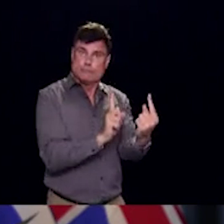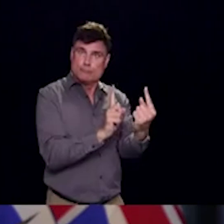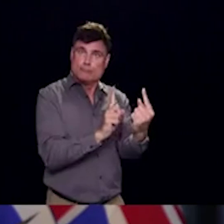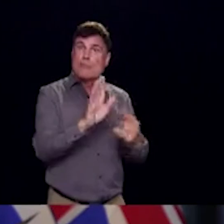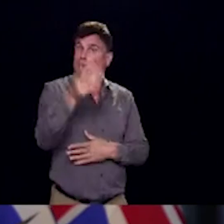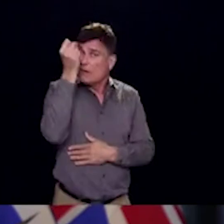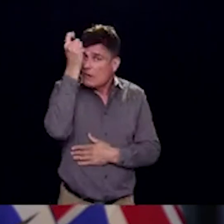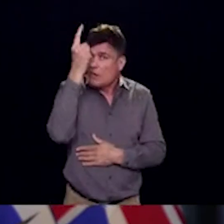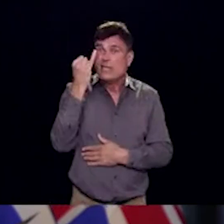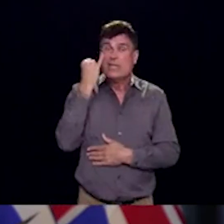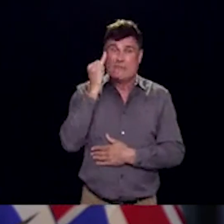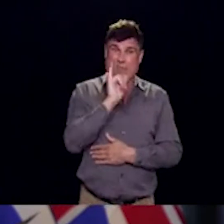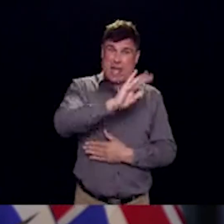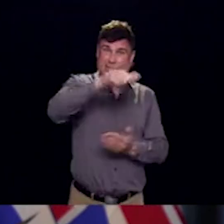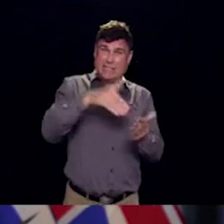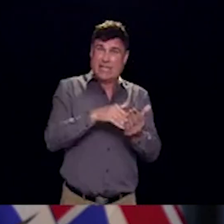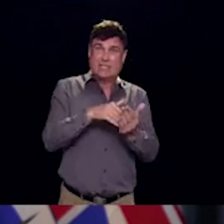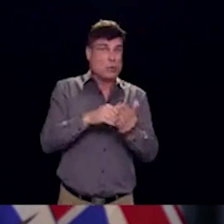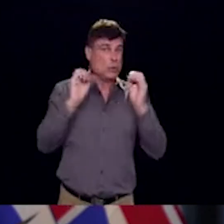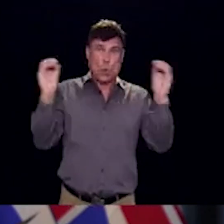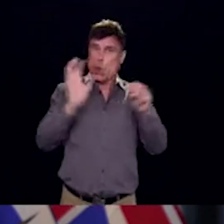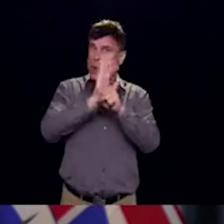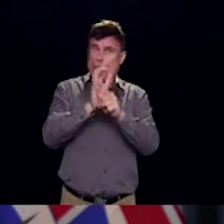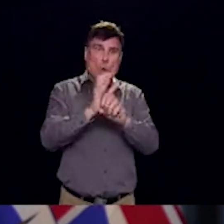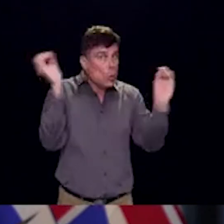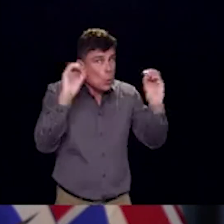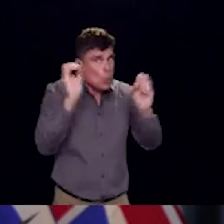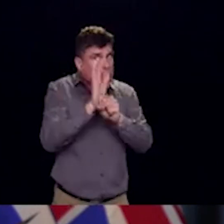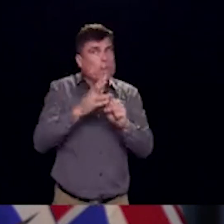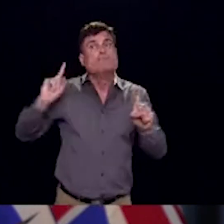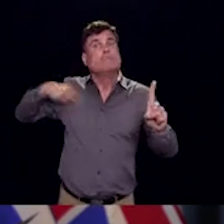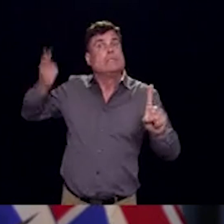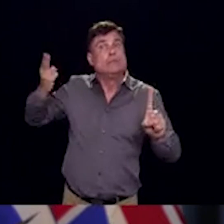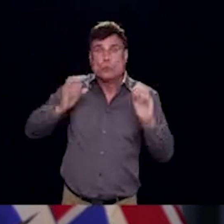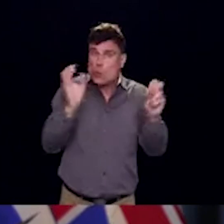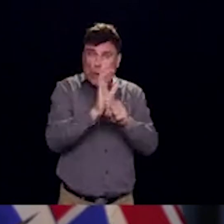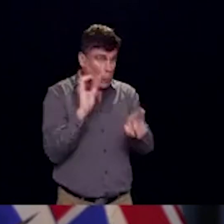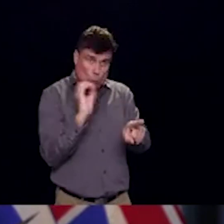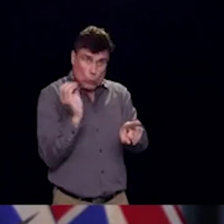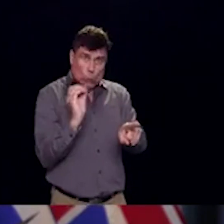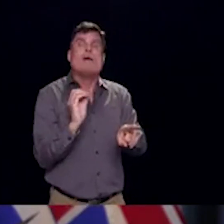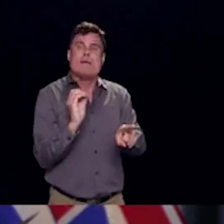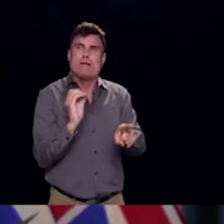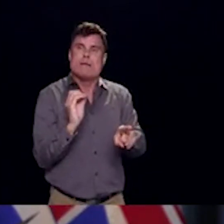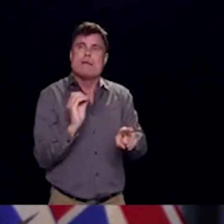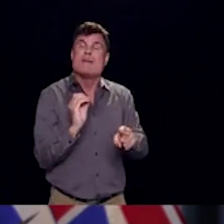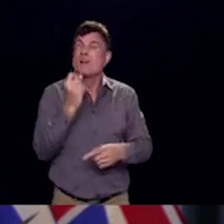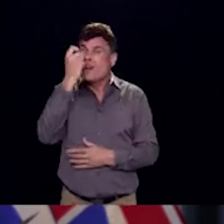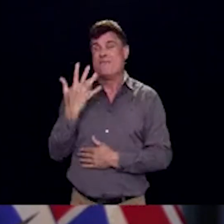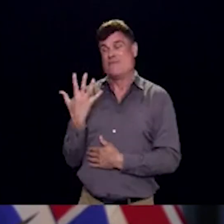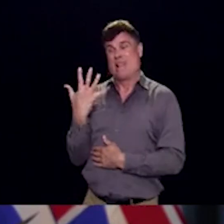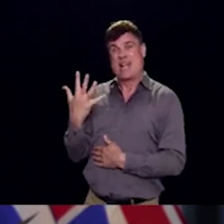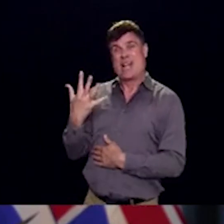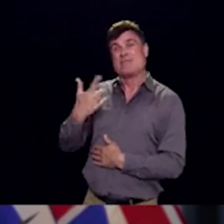facility can't be in an outbreak right now, and those outbreaks are decreasing. We do have, unfortunately, 5